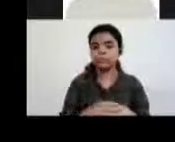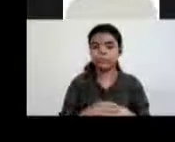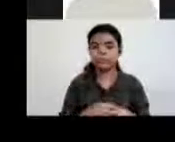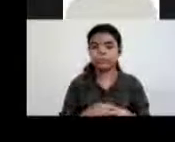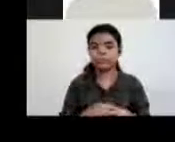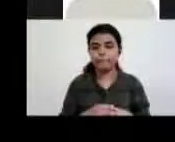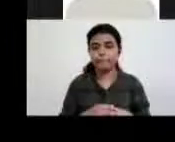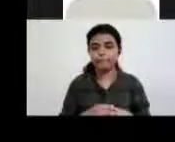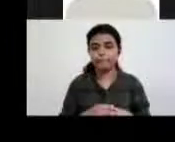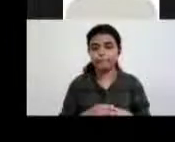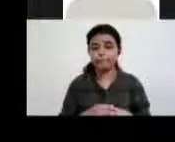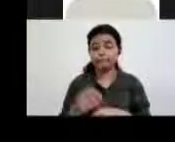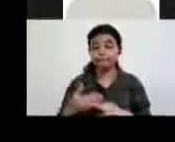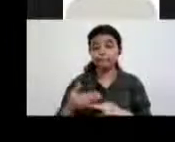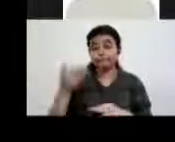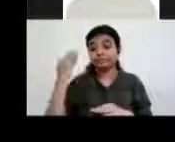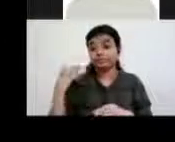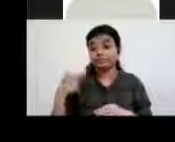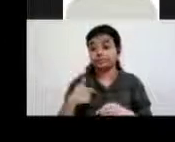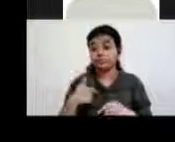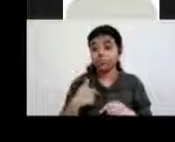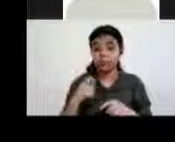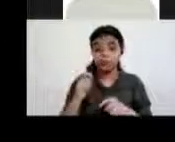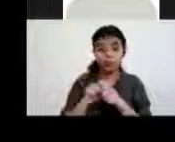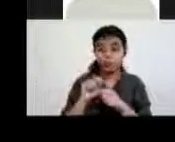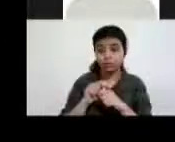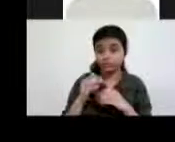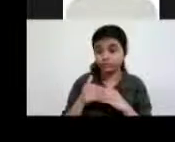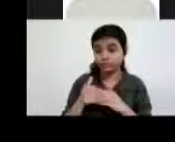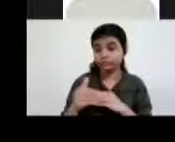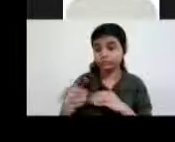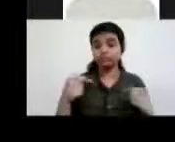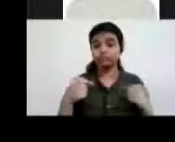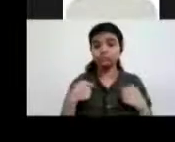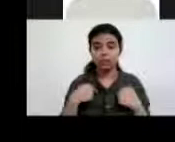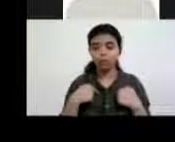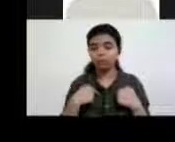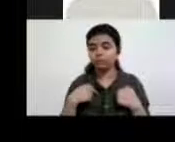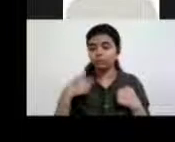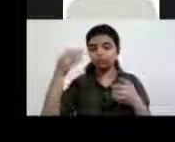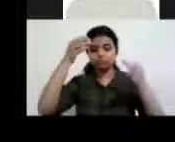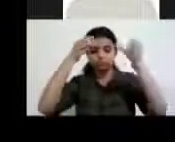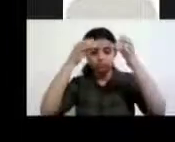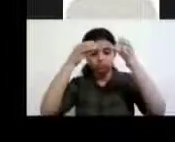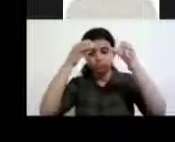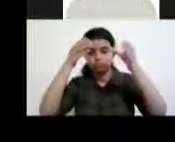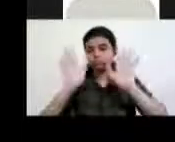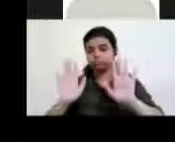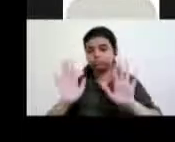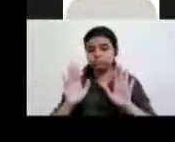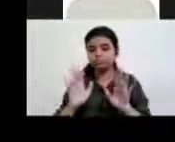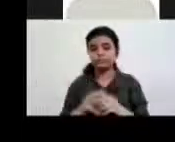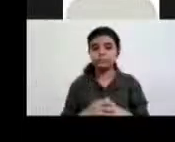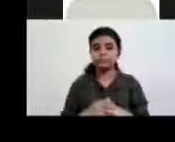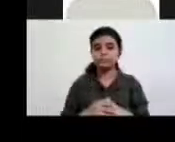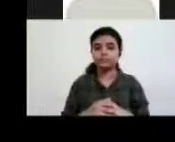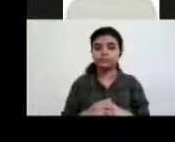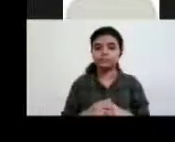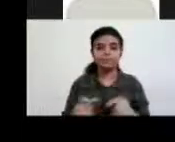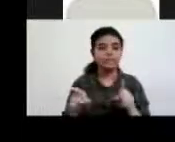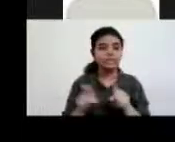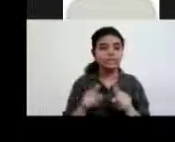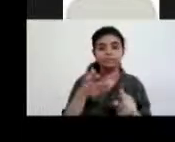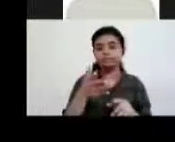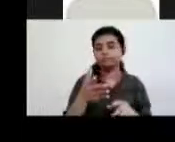When we are working, we are combining our knowledge for people with reduced